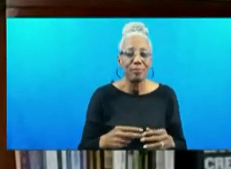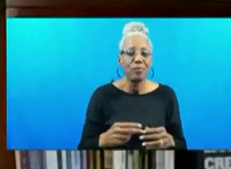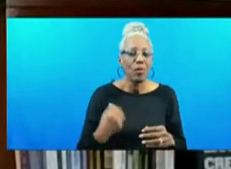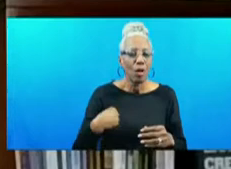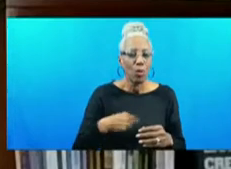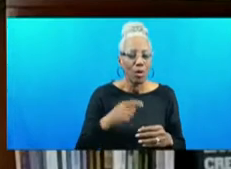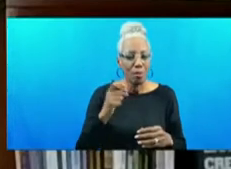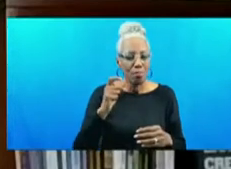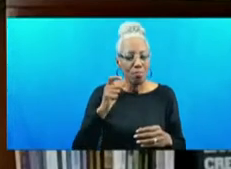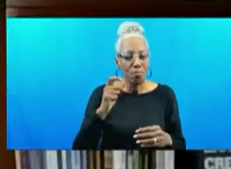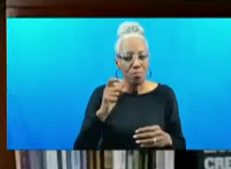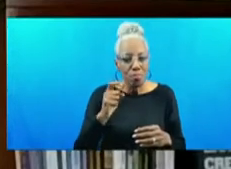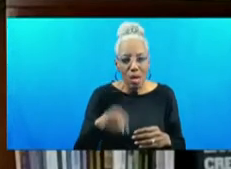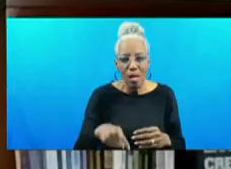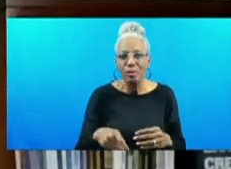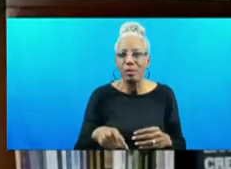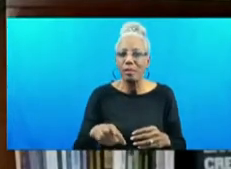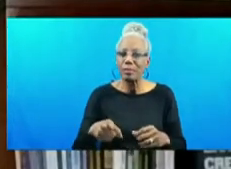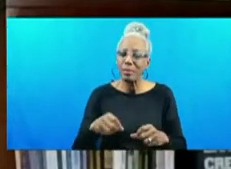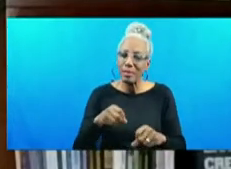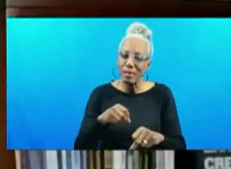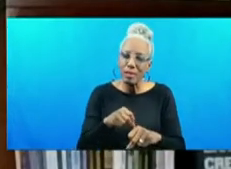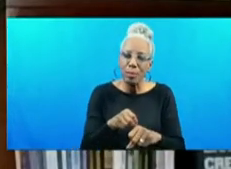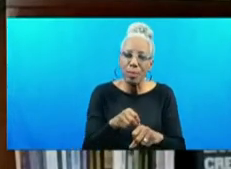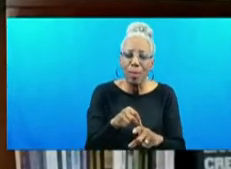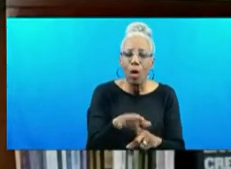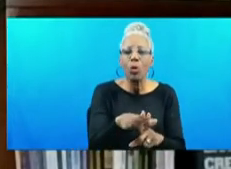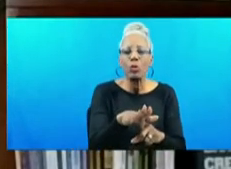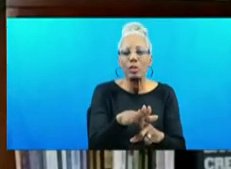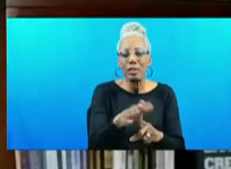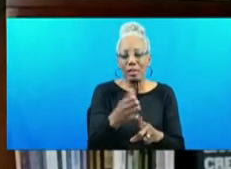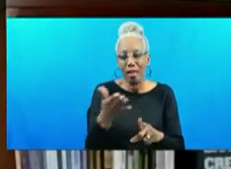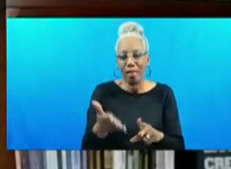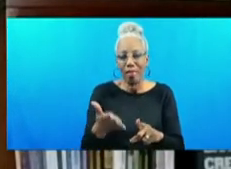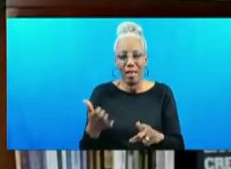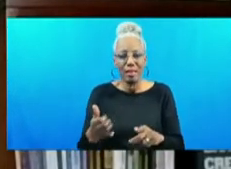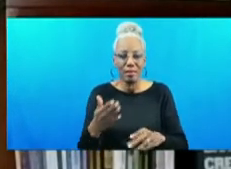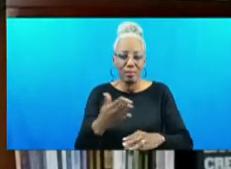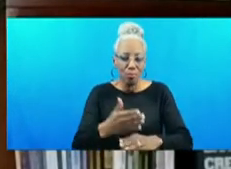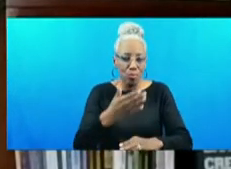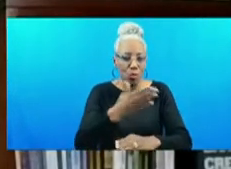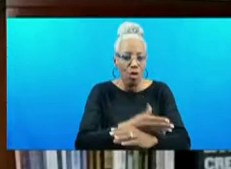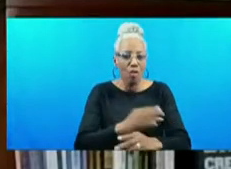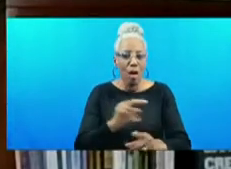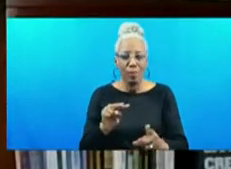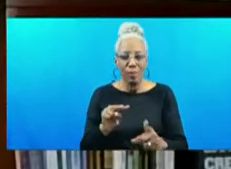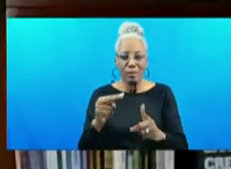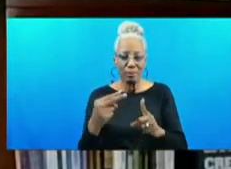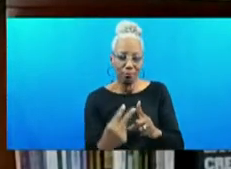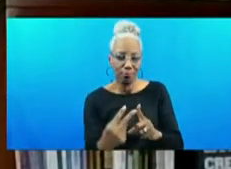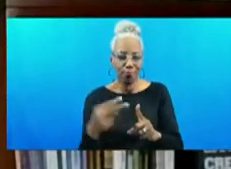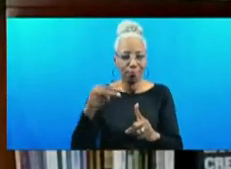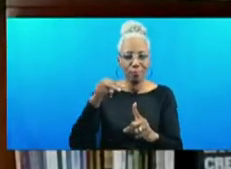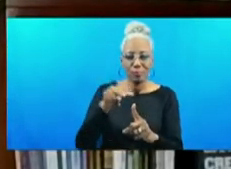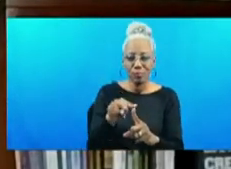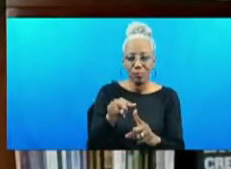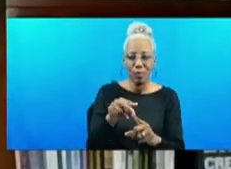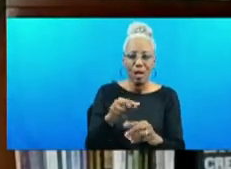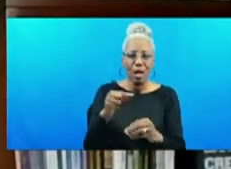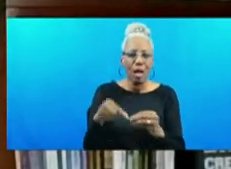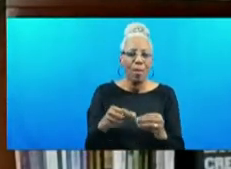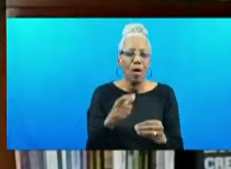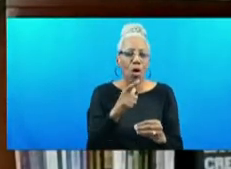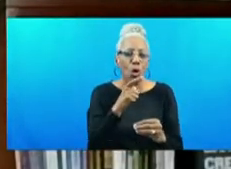really broadens and widens our perspective about who we share this community with and how we share the issues